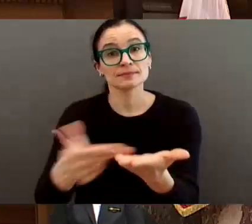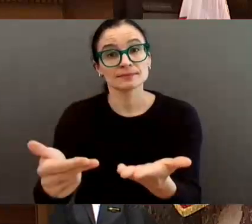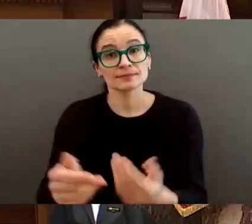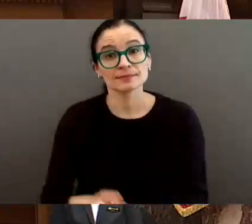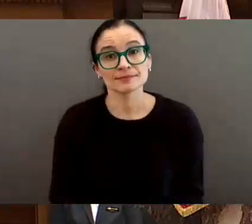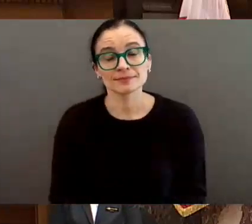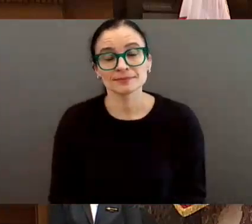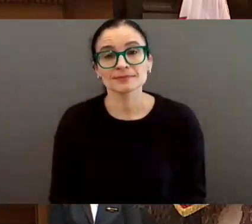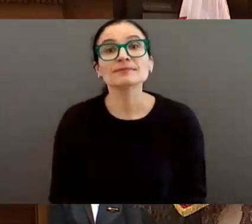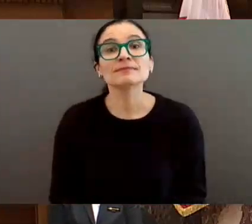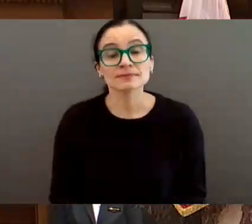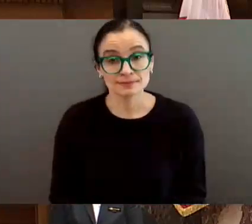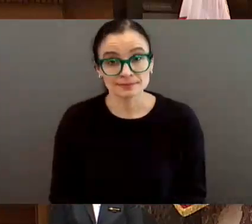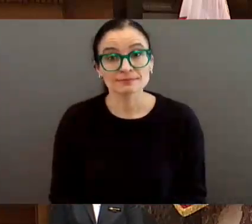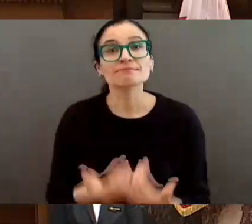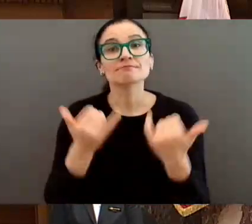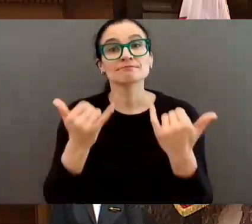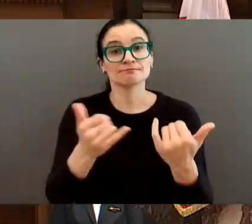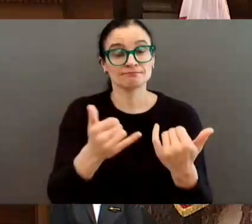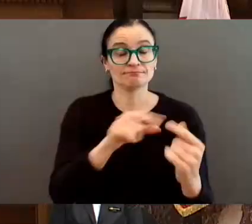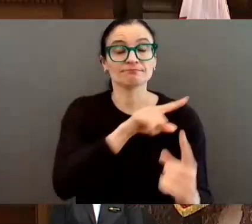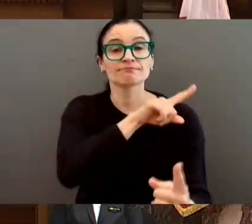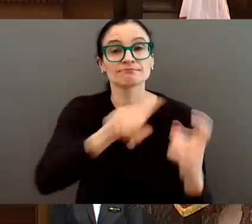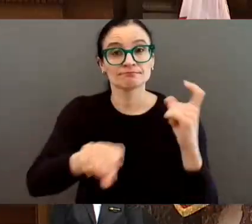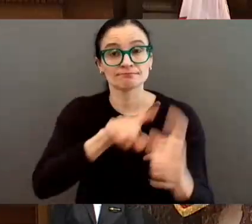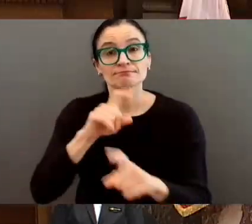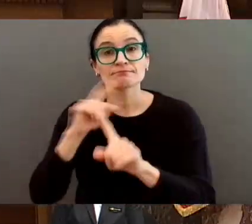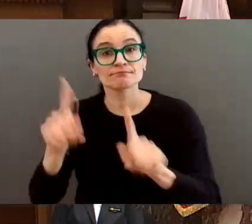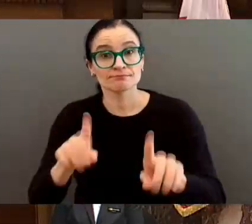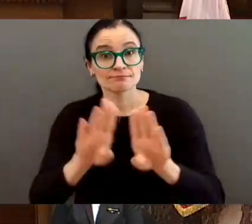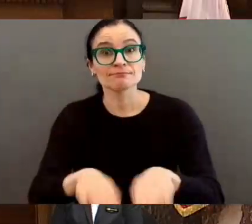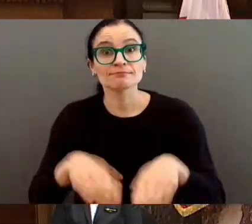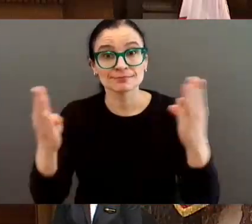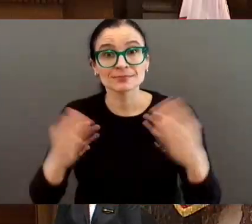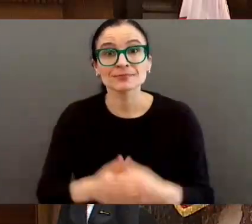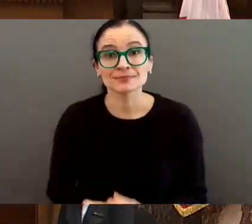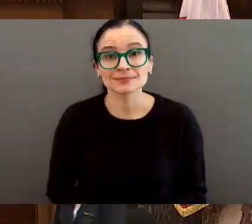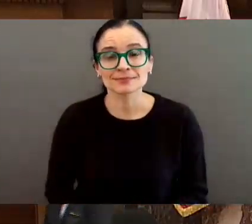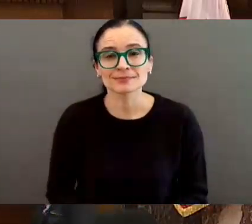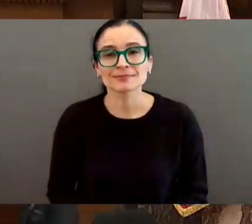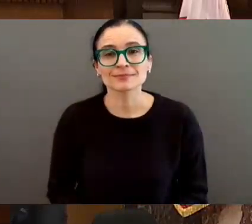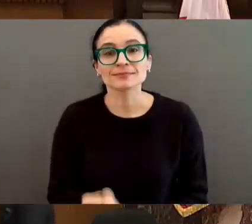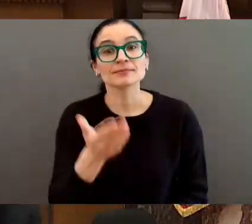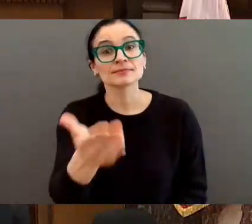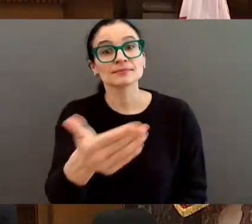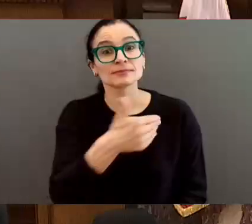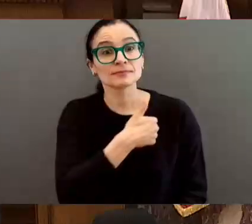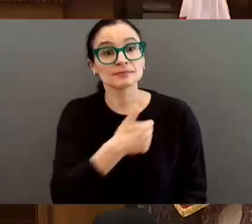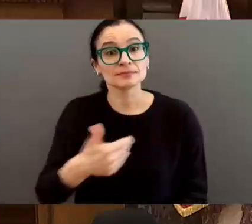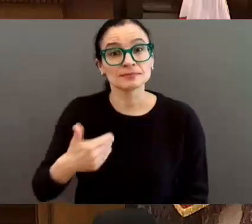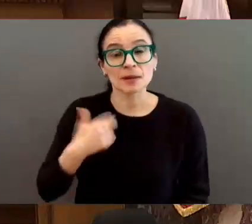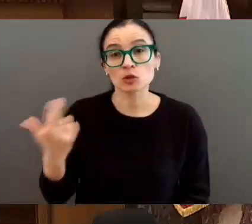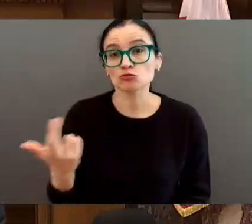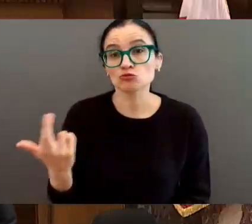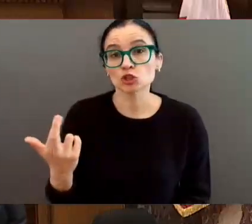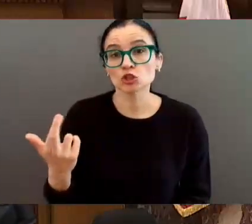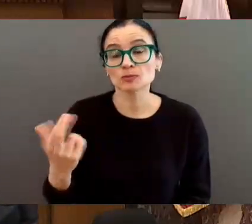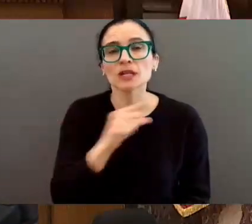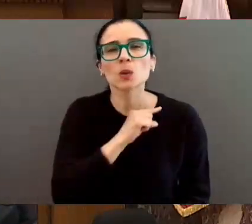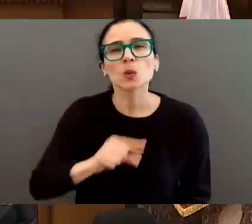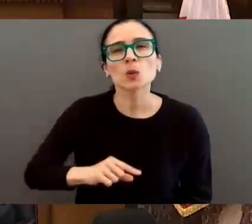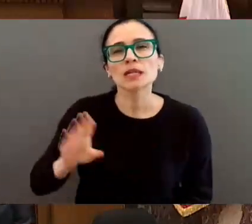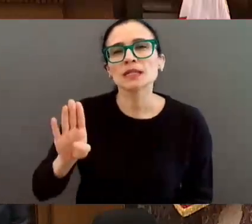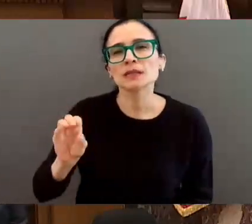Oral questions by members. Recognizing the member from Richmond, Queensborough. Thank you, Madam Speaker. This